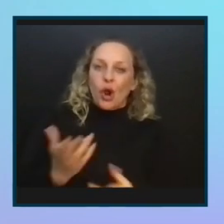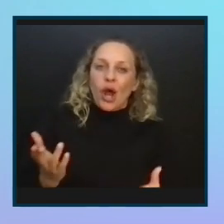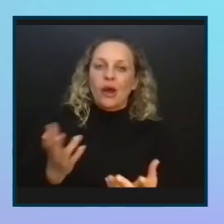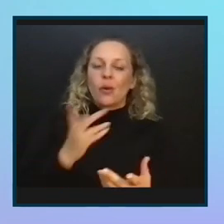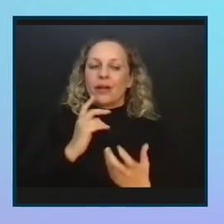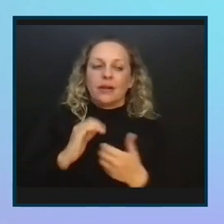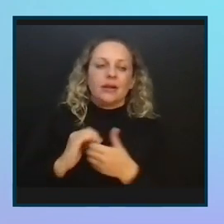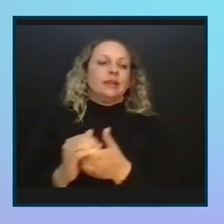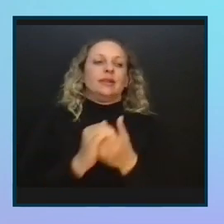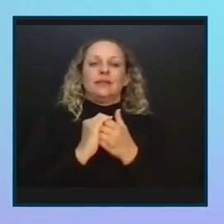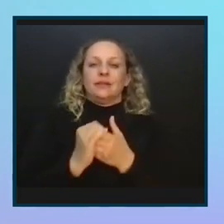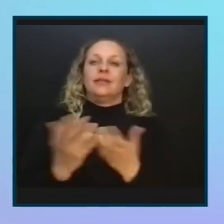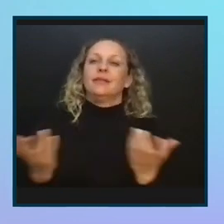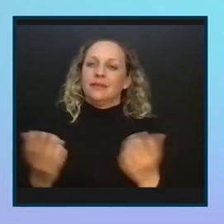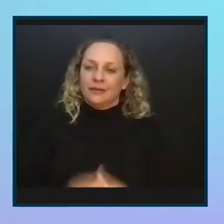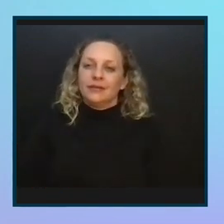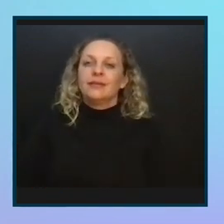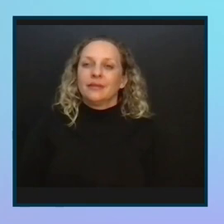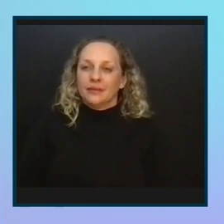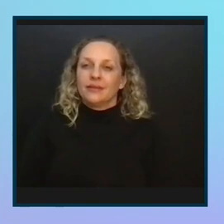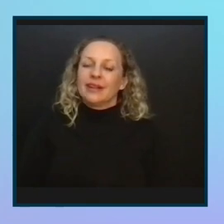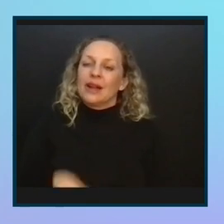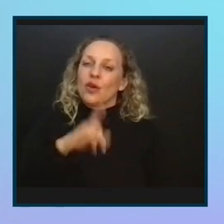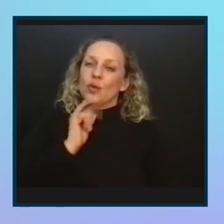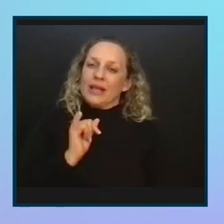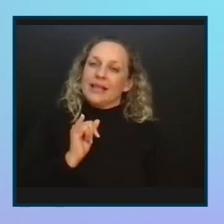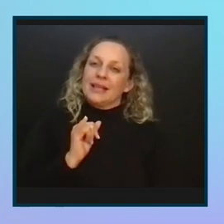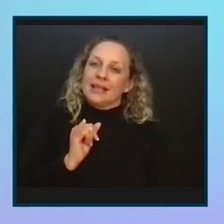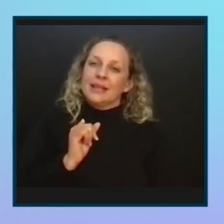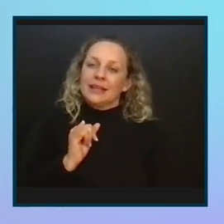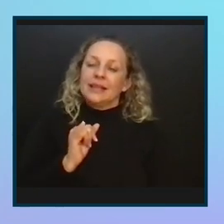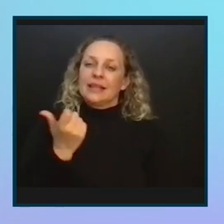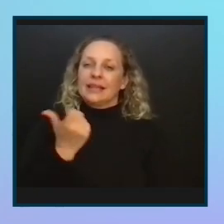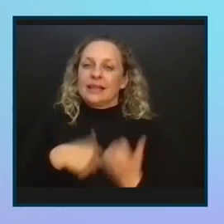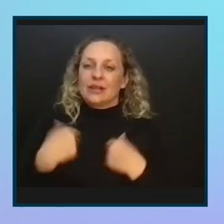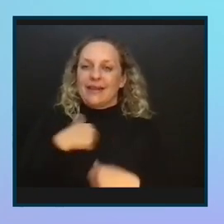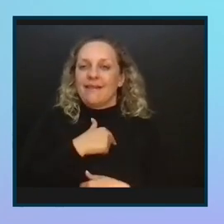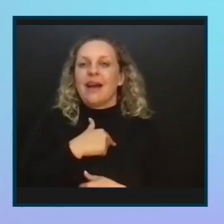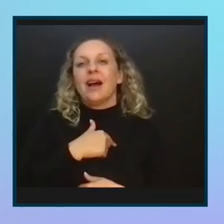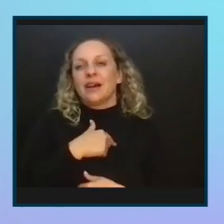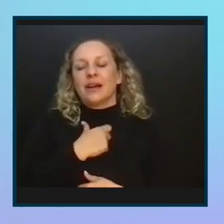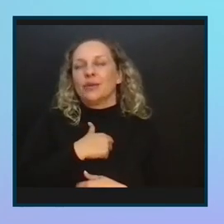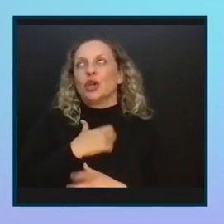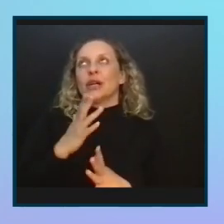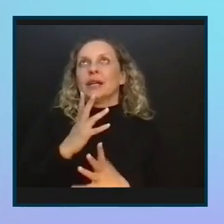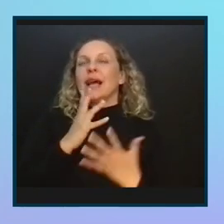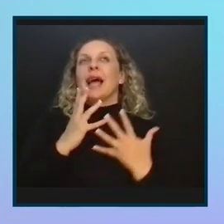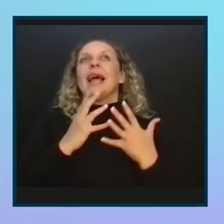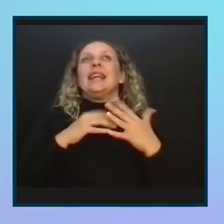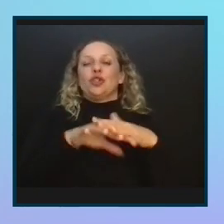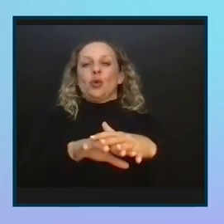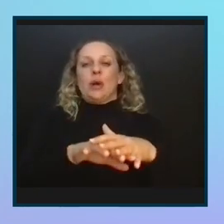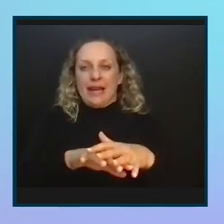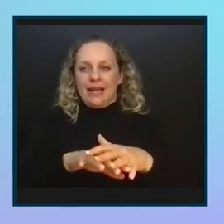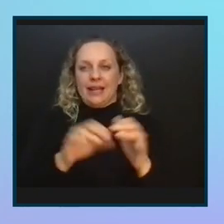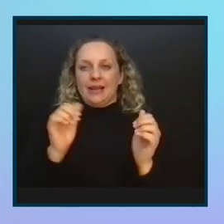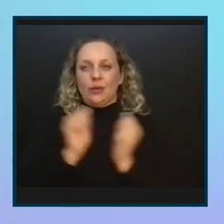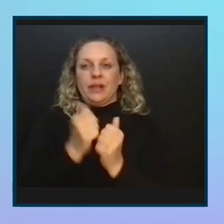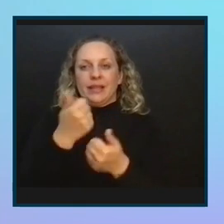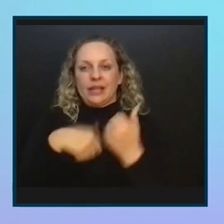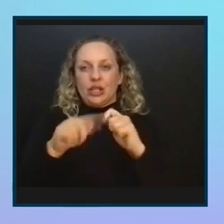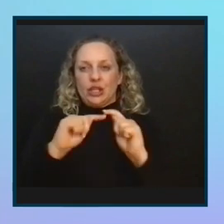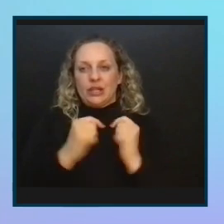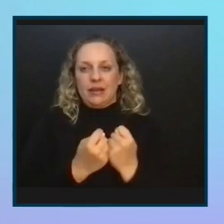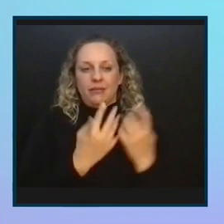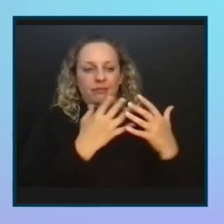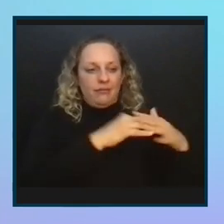when they come in. And so they really are, each of us are sort of integrated within each team that we